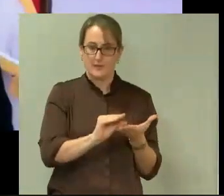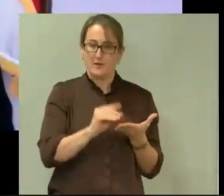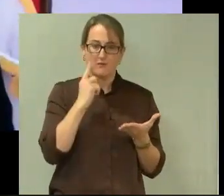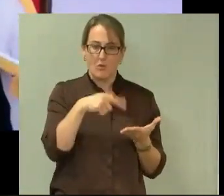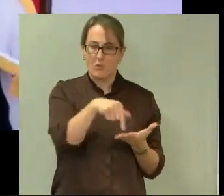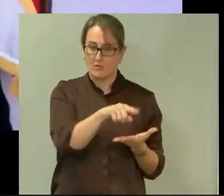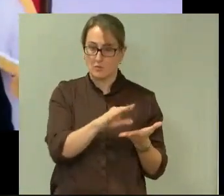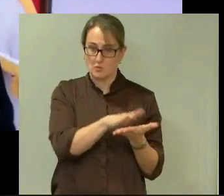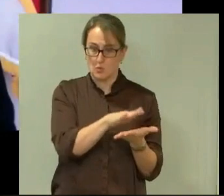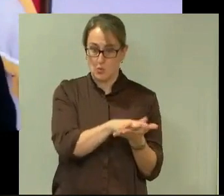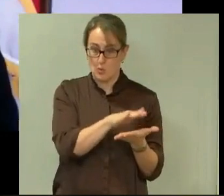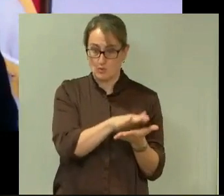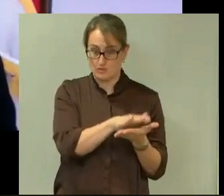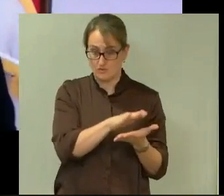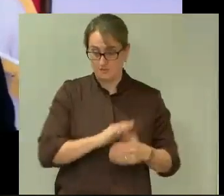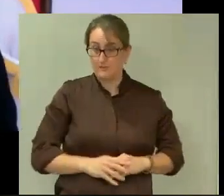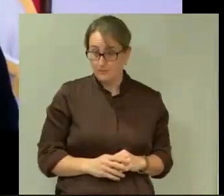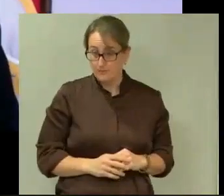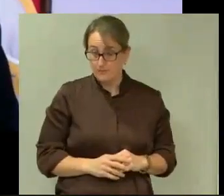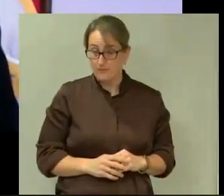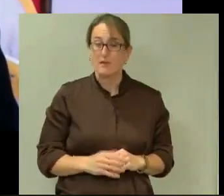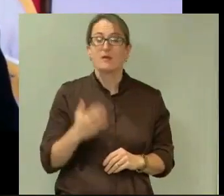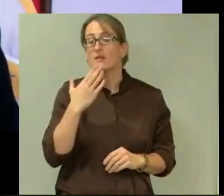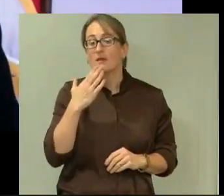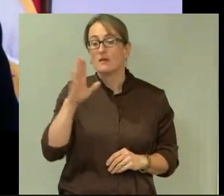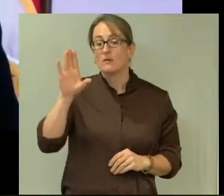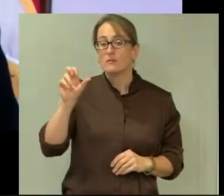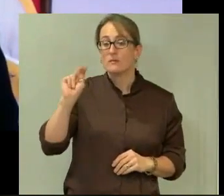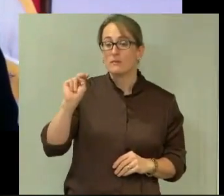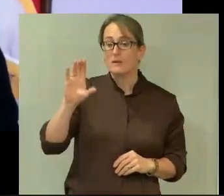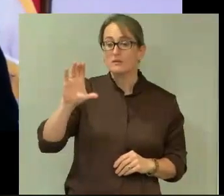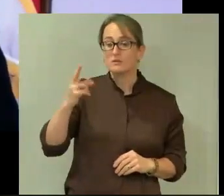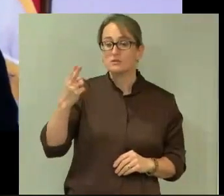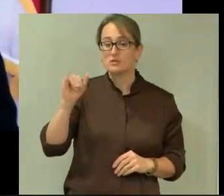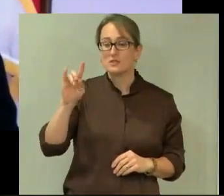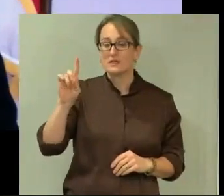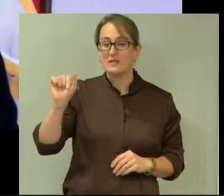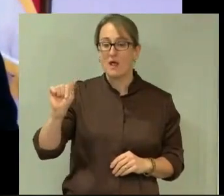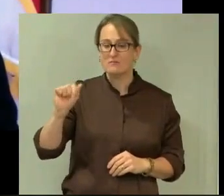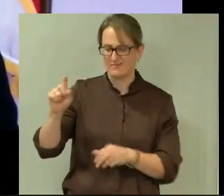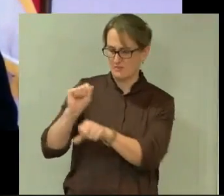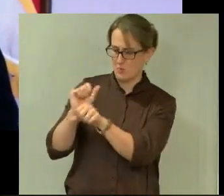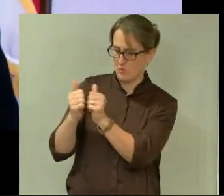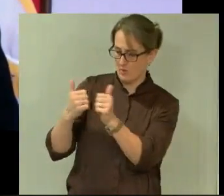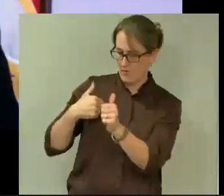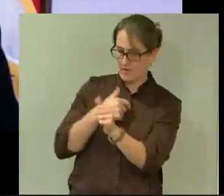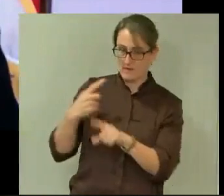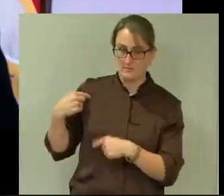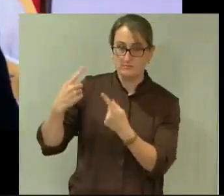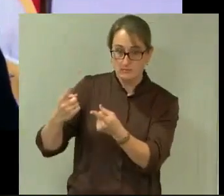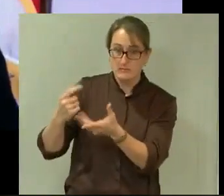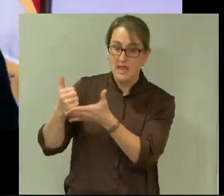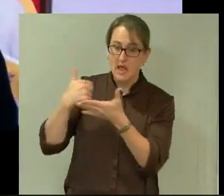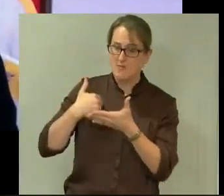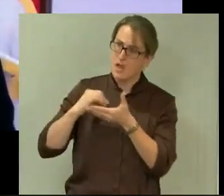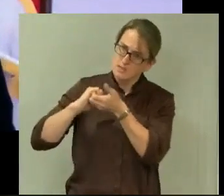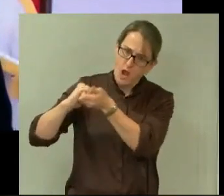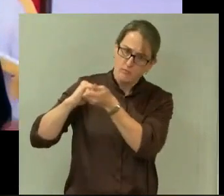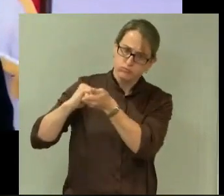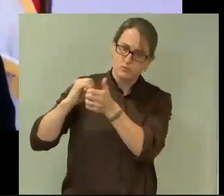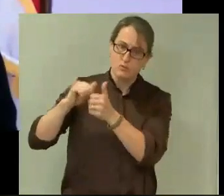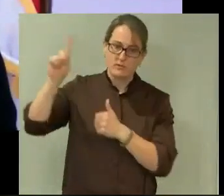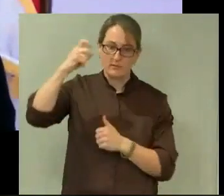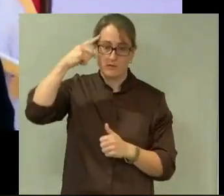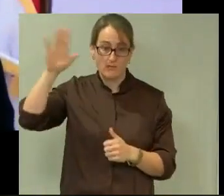impact the ability of you to do your work. I want to acknowledge Ben Cheetah, who's been working with us to keep us closely aligned with the governor's office and all the